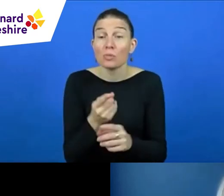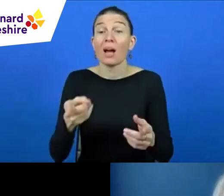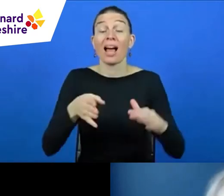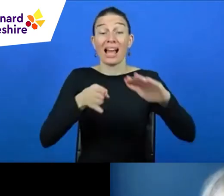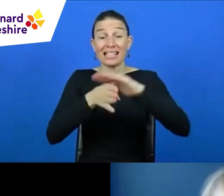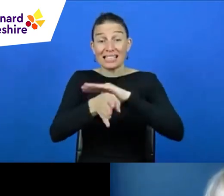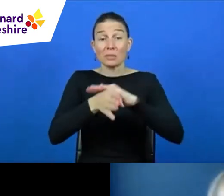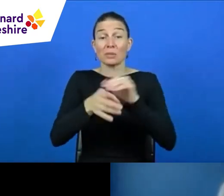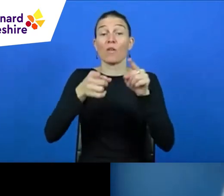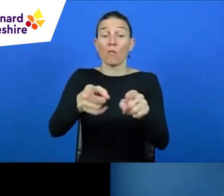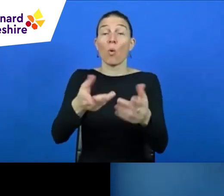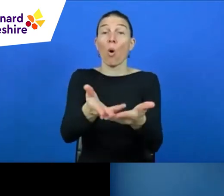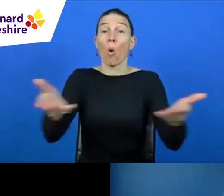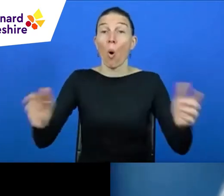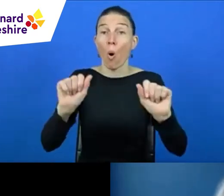I love that. Thank you.